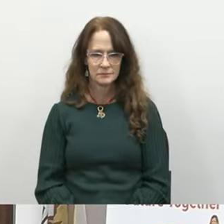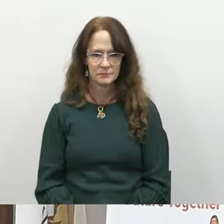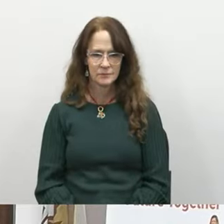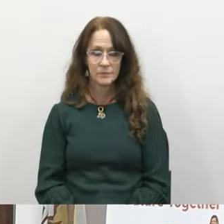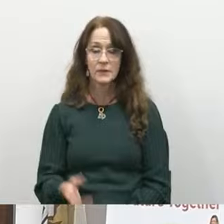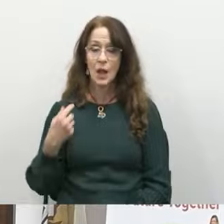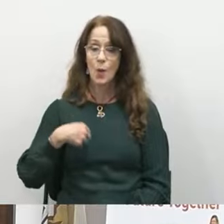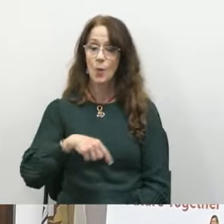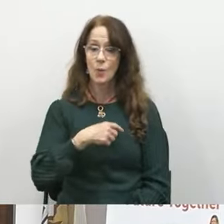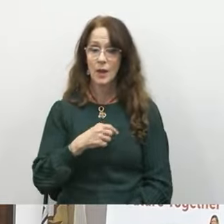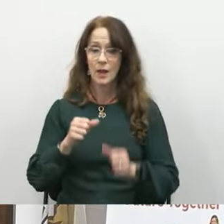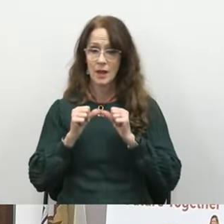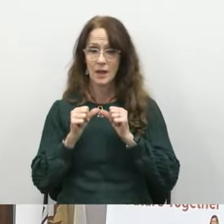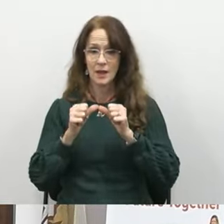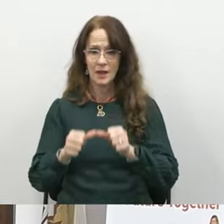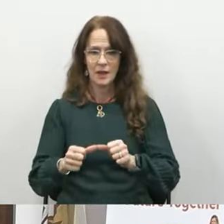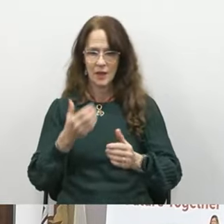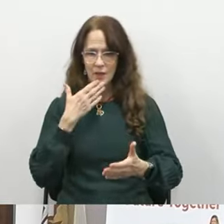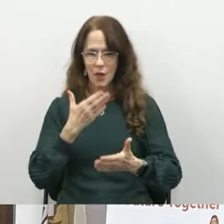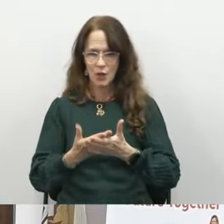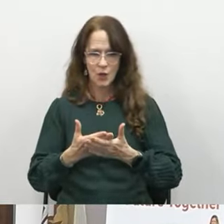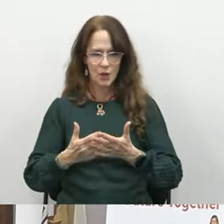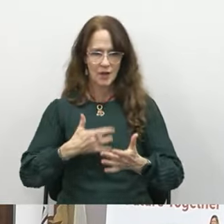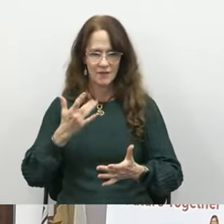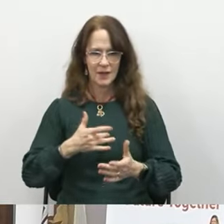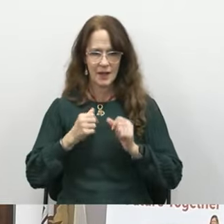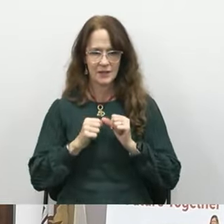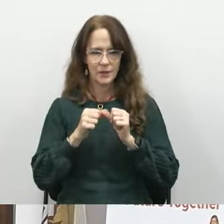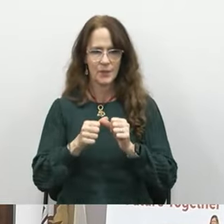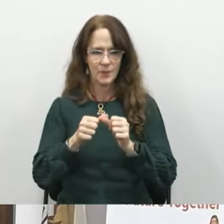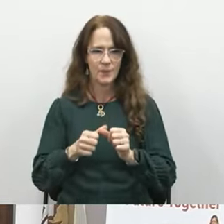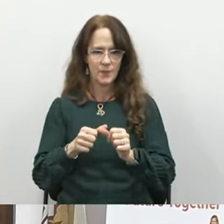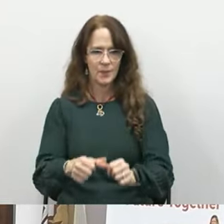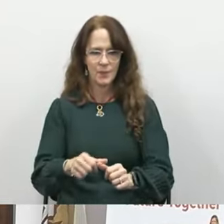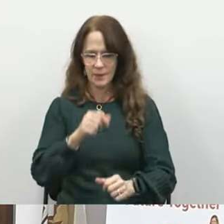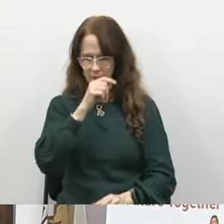And we will keep the good vibes rolling